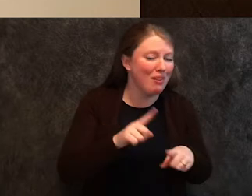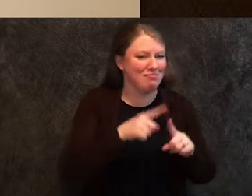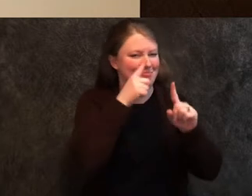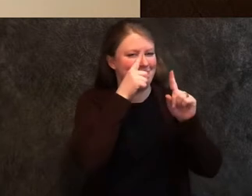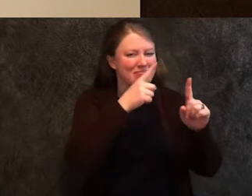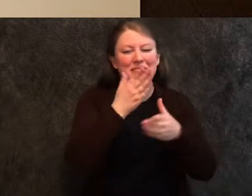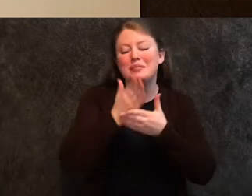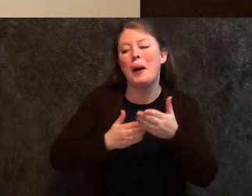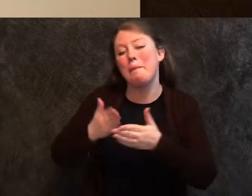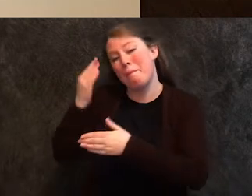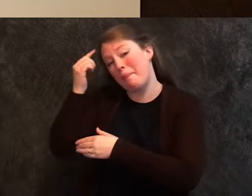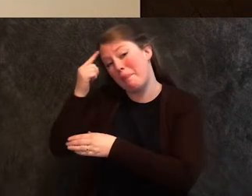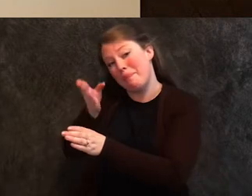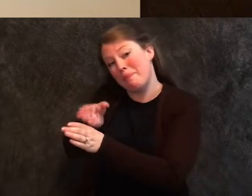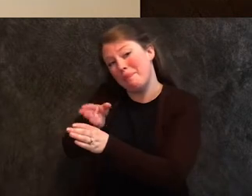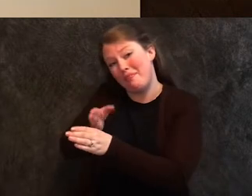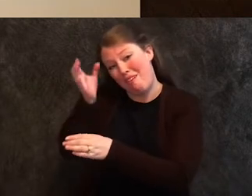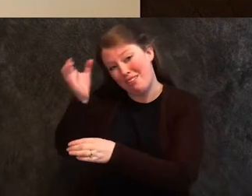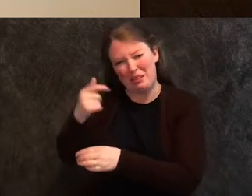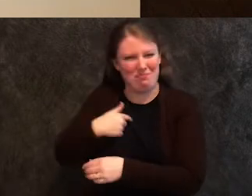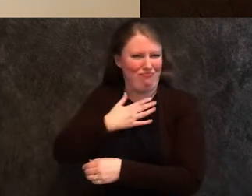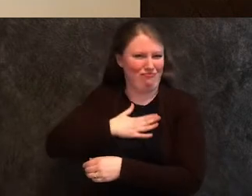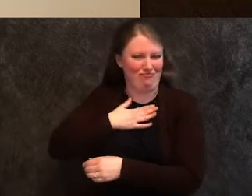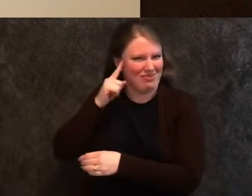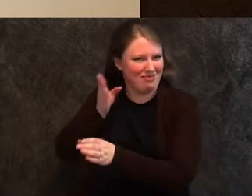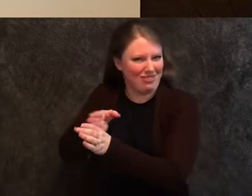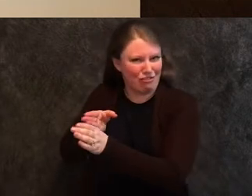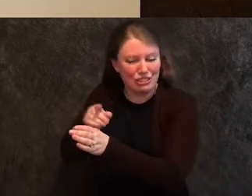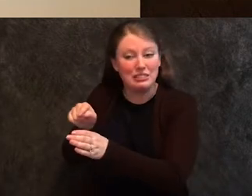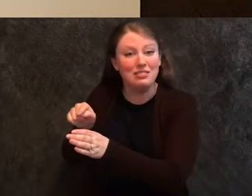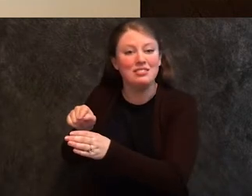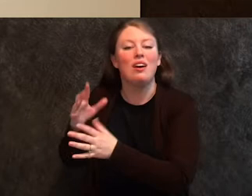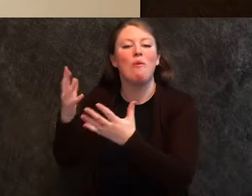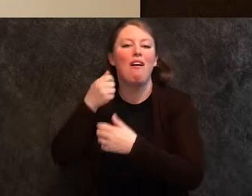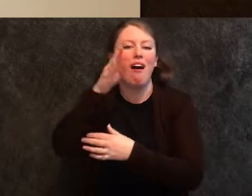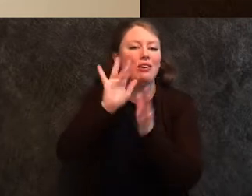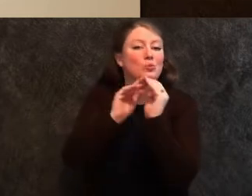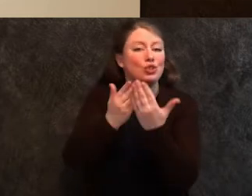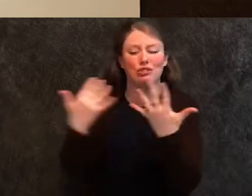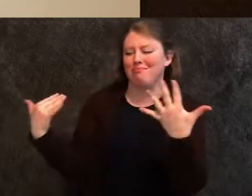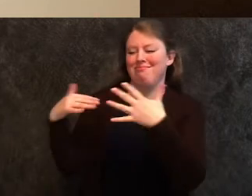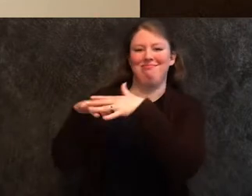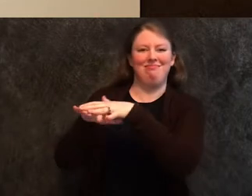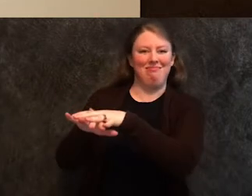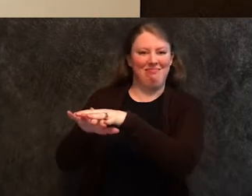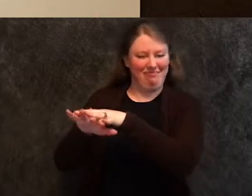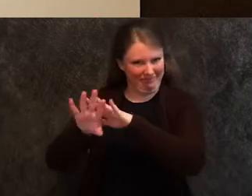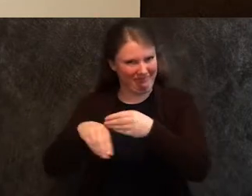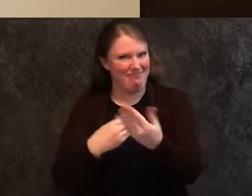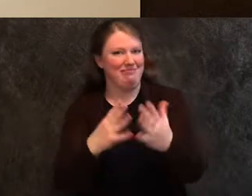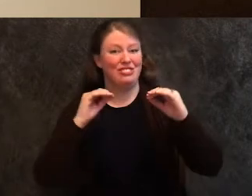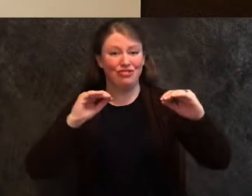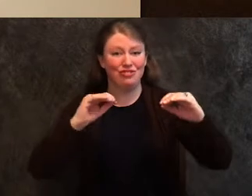our psychological concepts that I really enjoy and infusing them into the Word of God. And so I want to start by